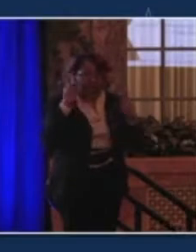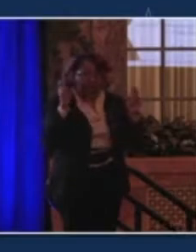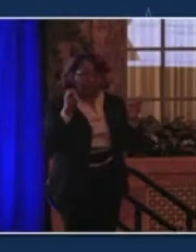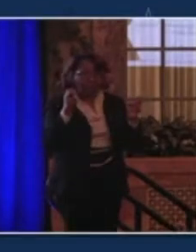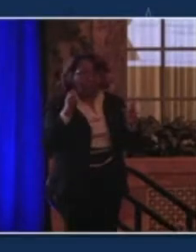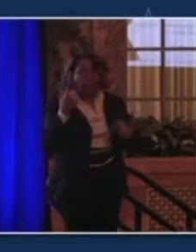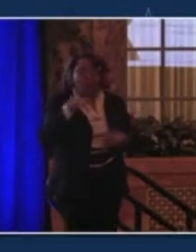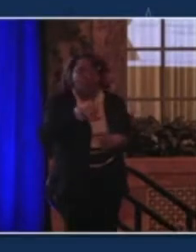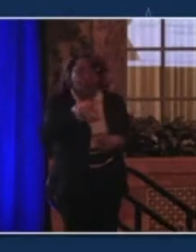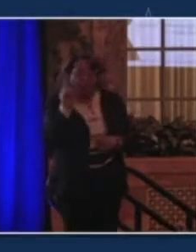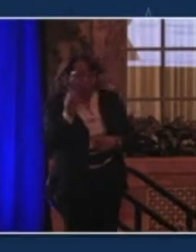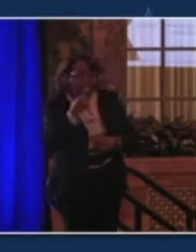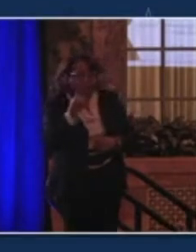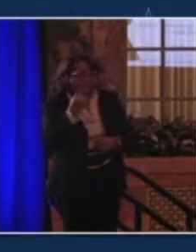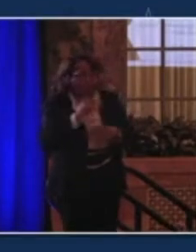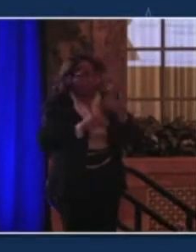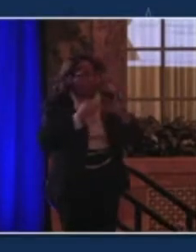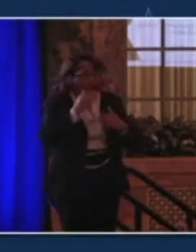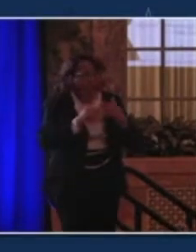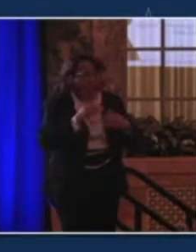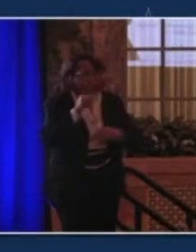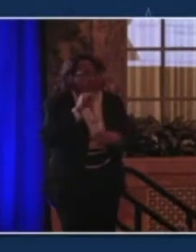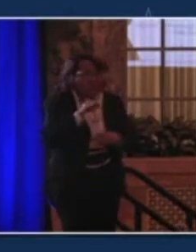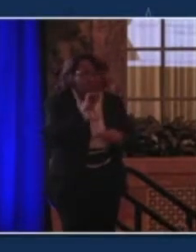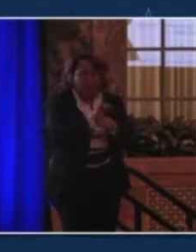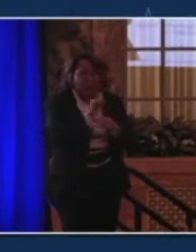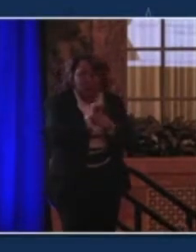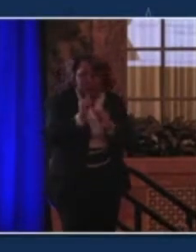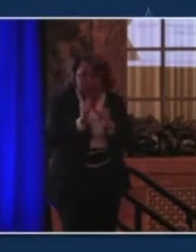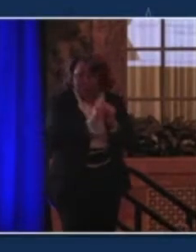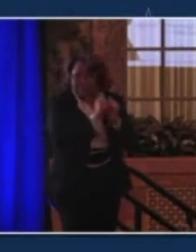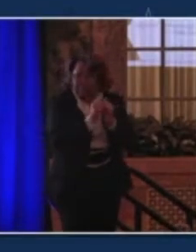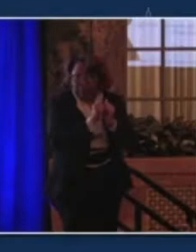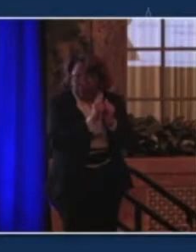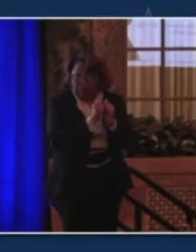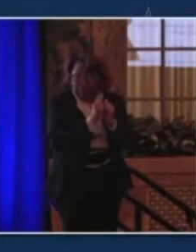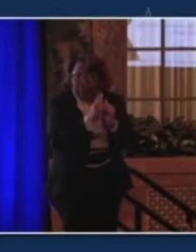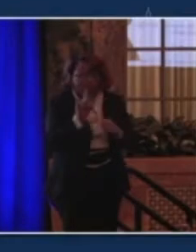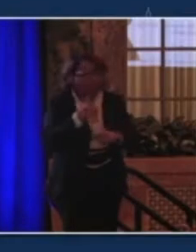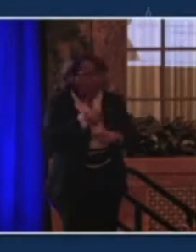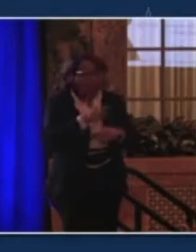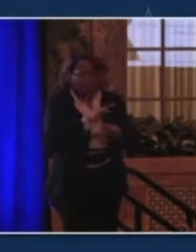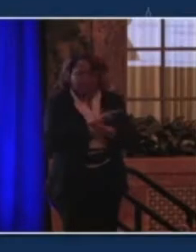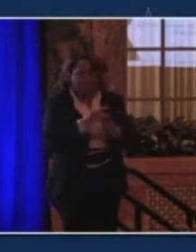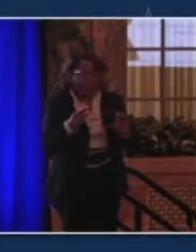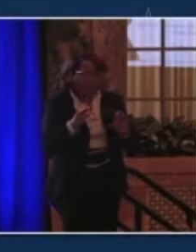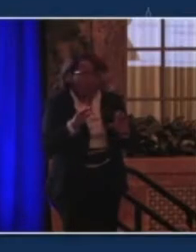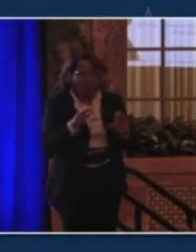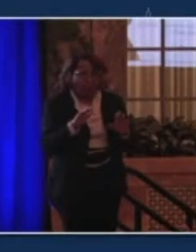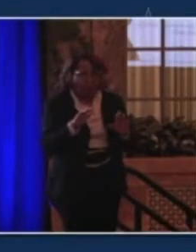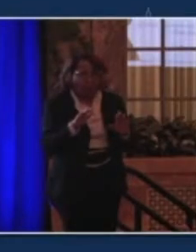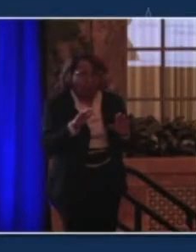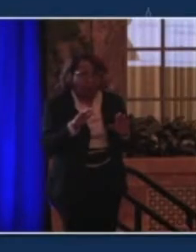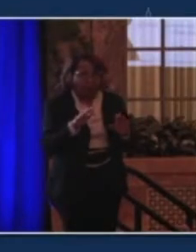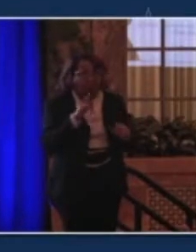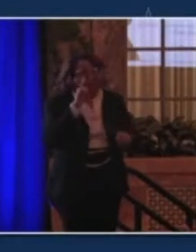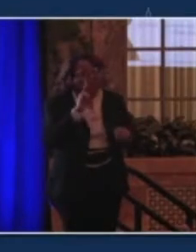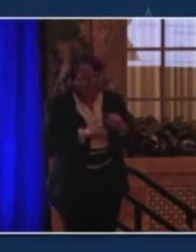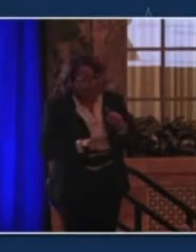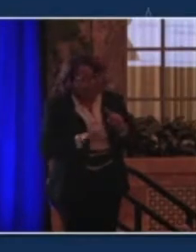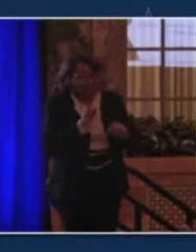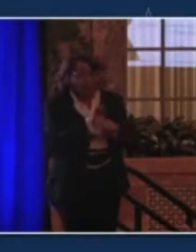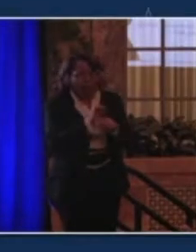can only progress if we work together. We do not and we cannot